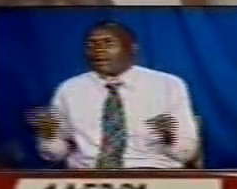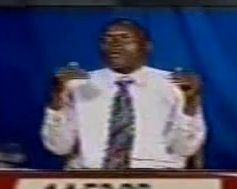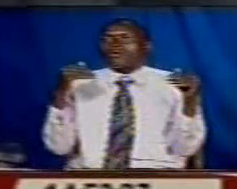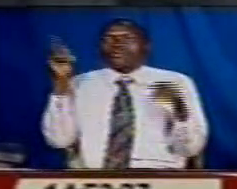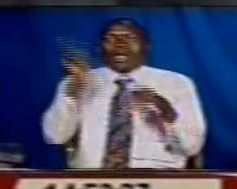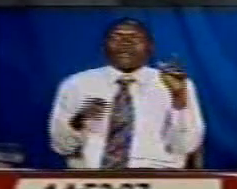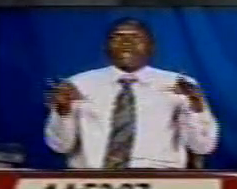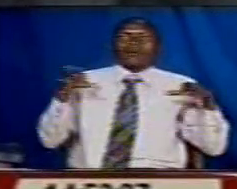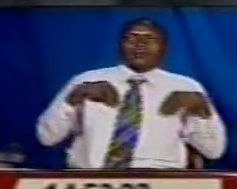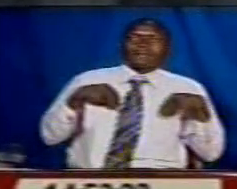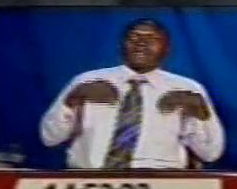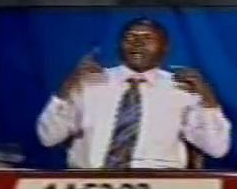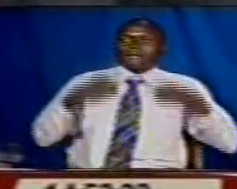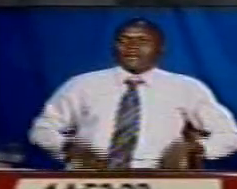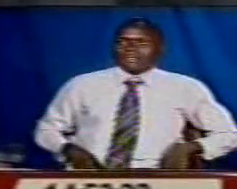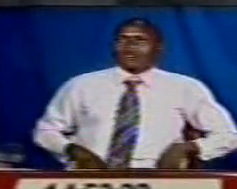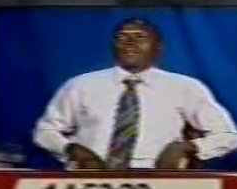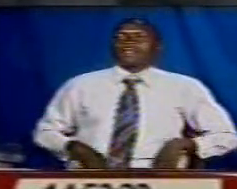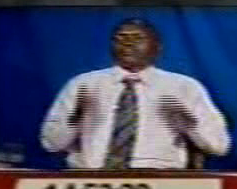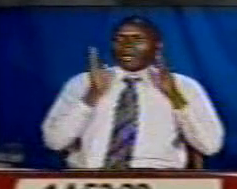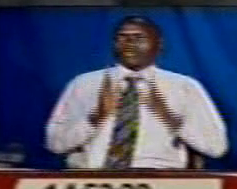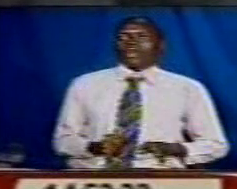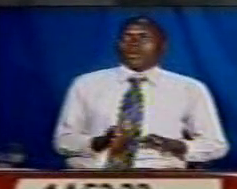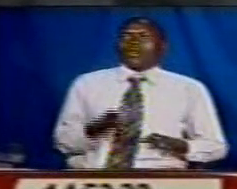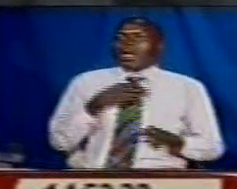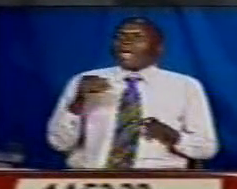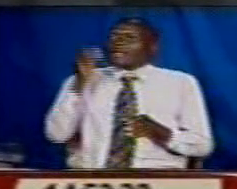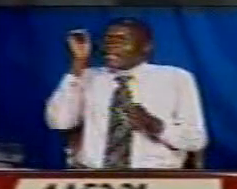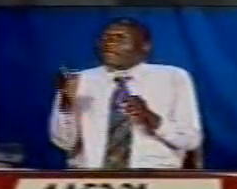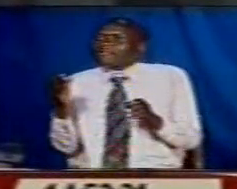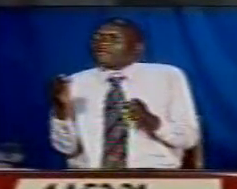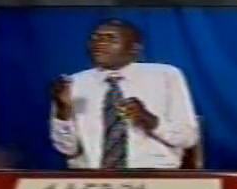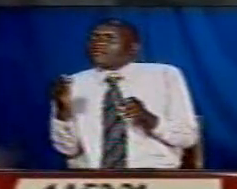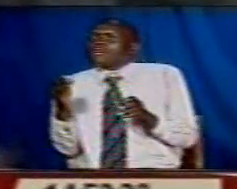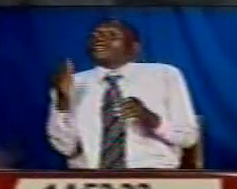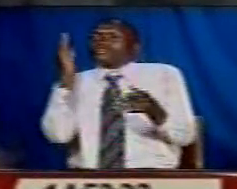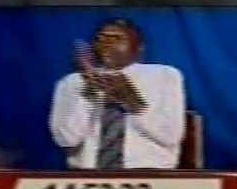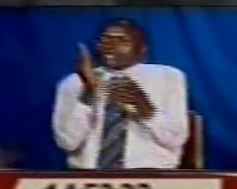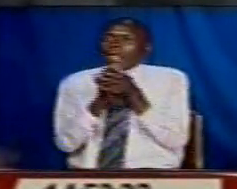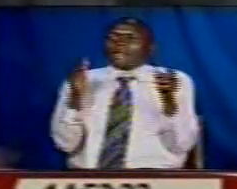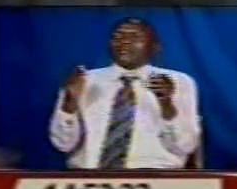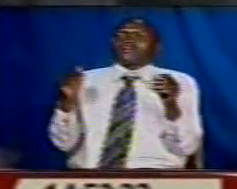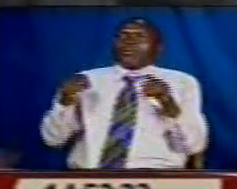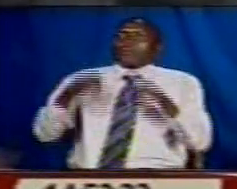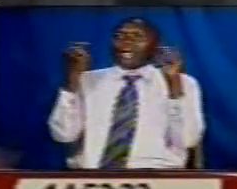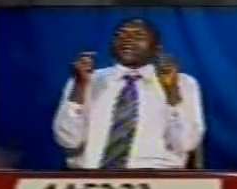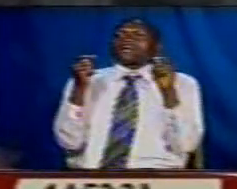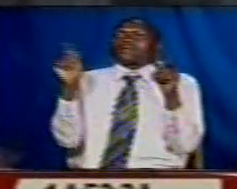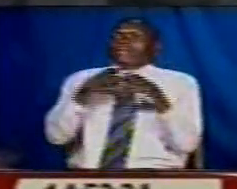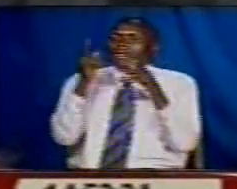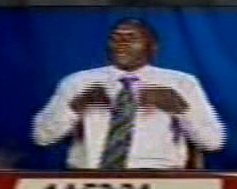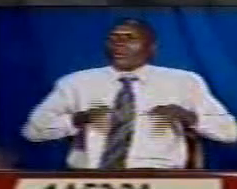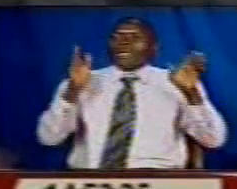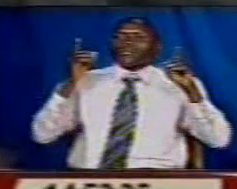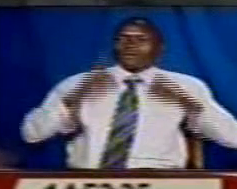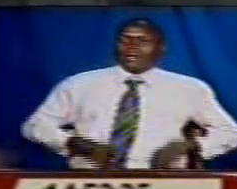Sonko. Dressing is personal, and unless if it is totally offensive, even the way we are